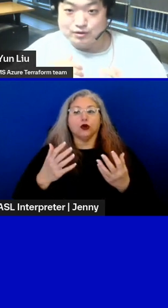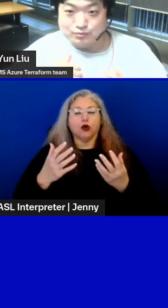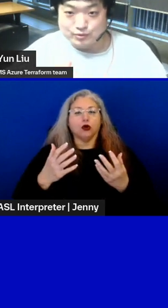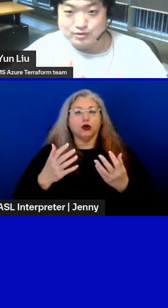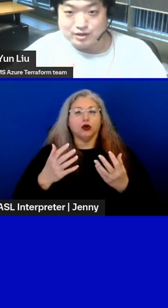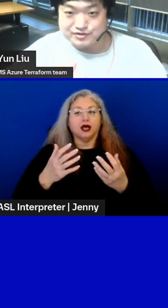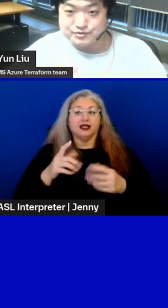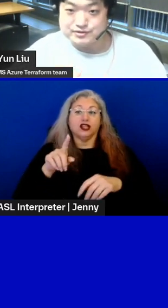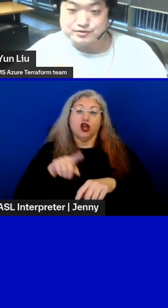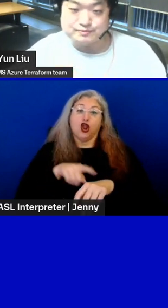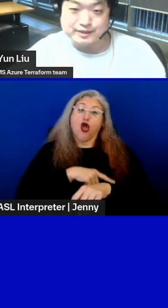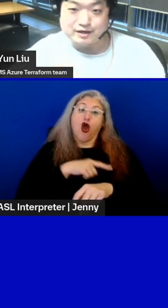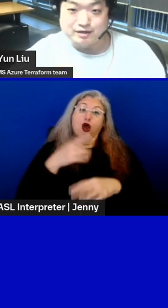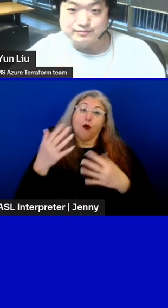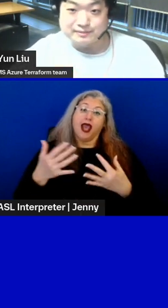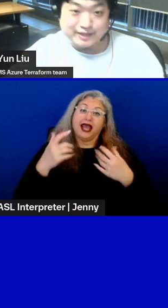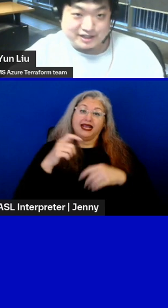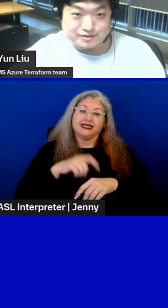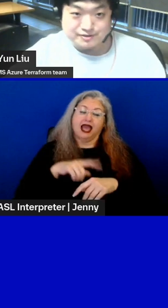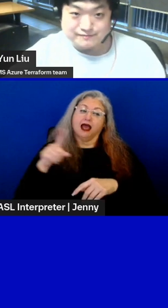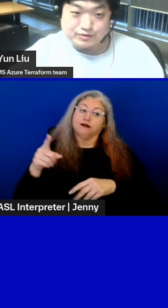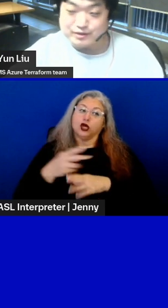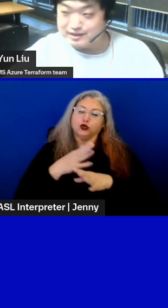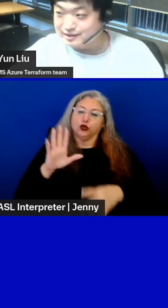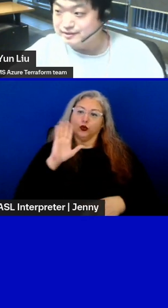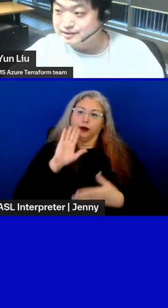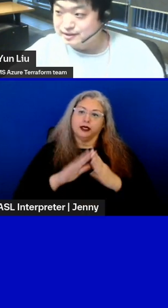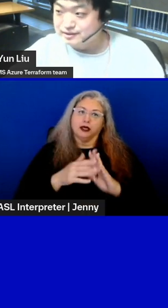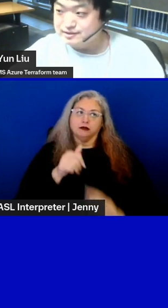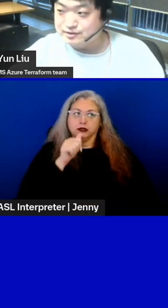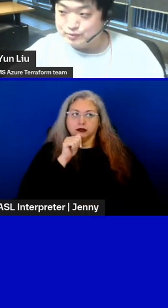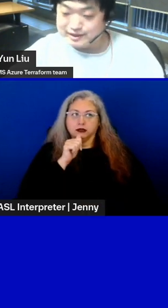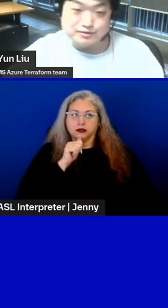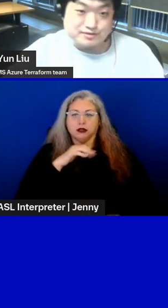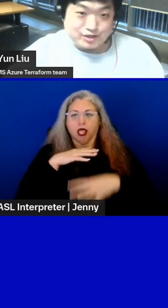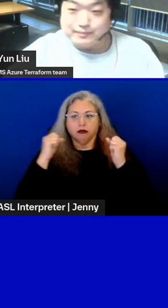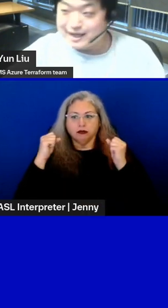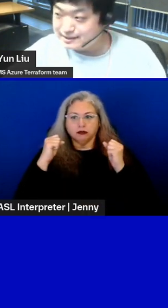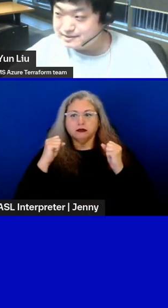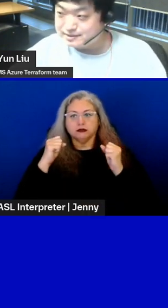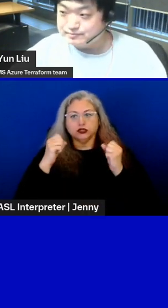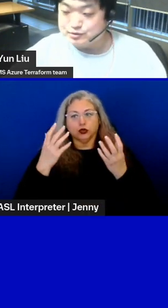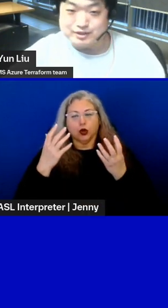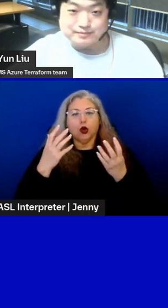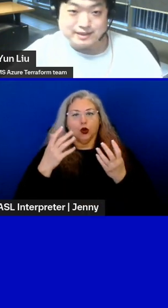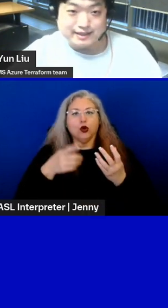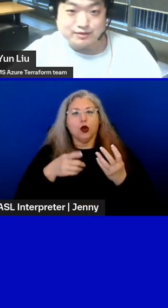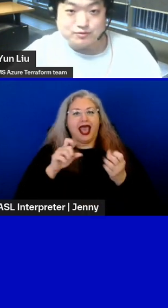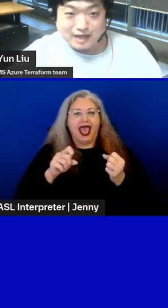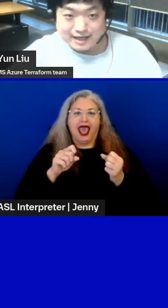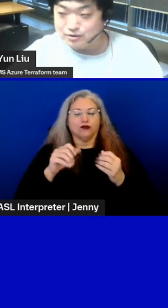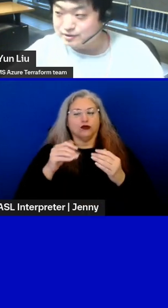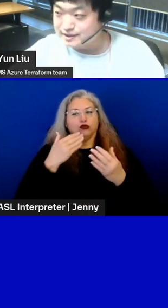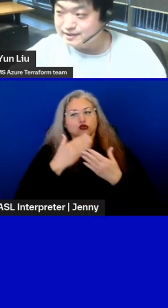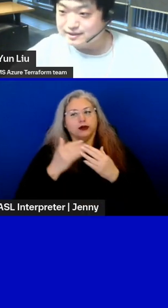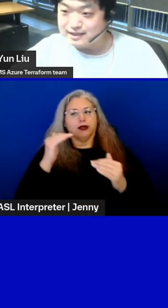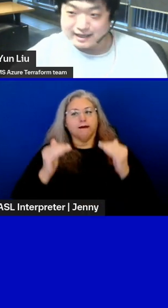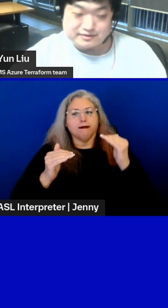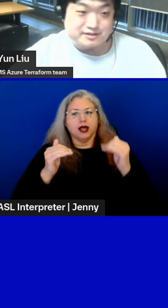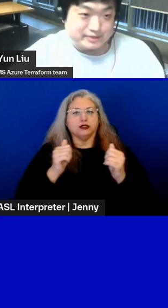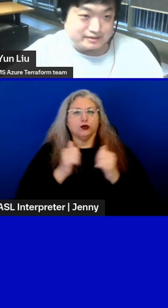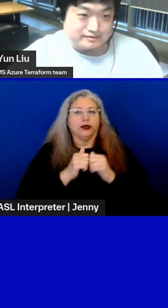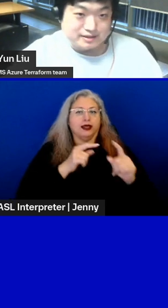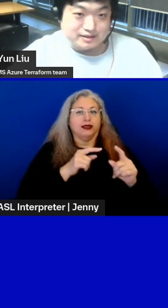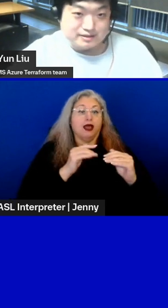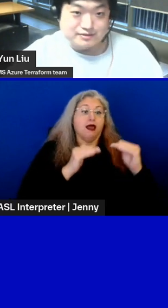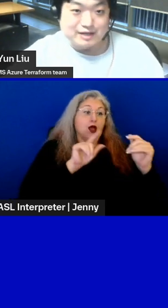time will cause user to become impatient very quickly. So we need to strike a balance between maintain high quality